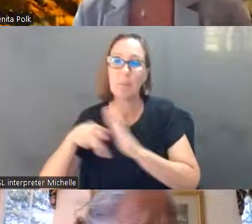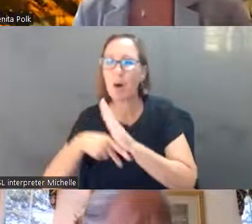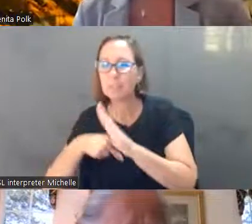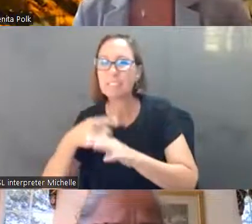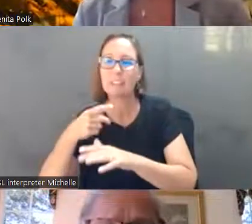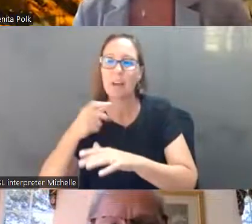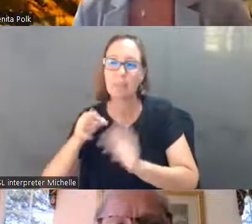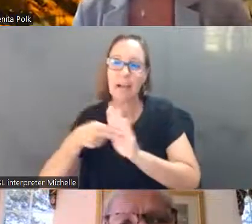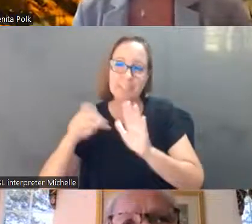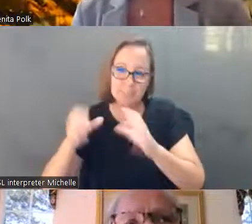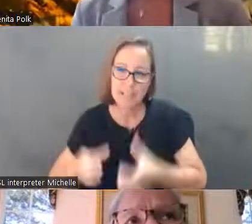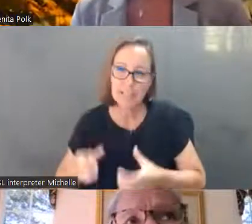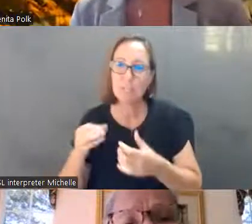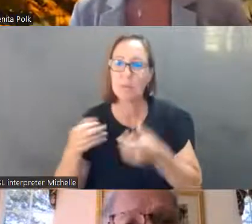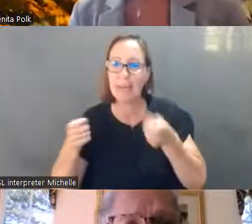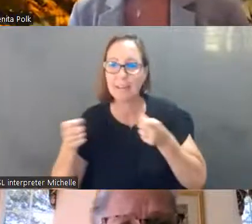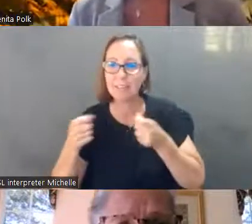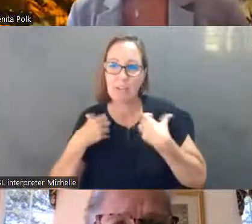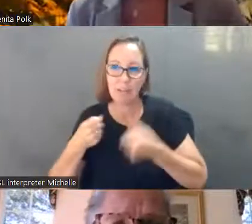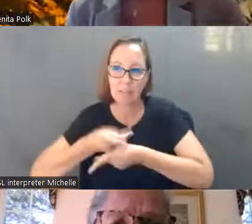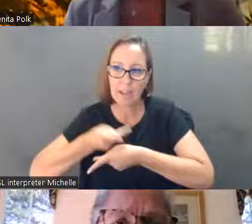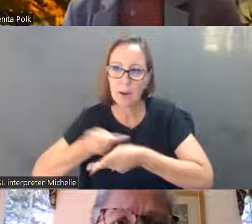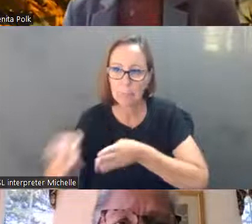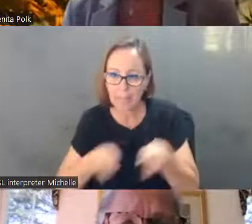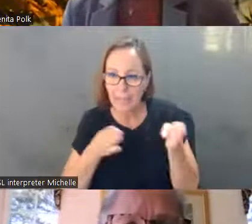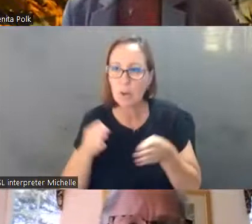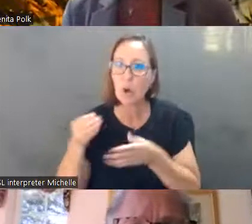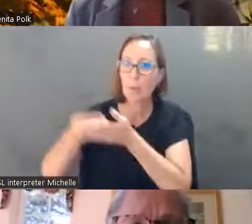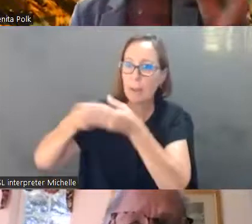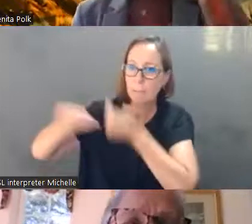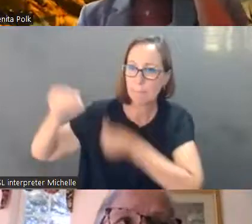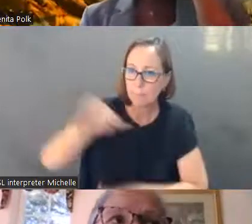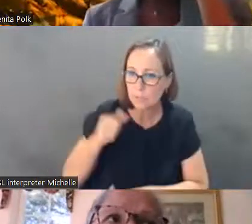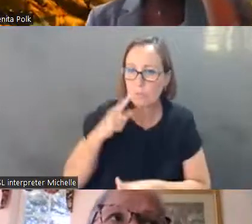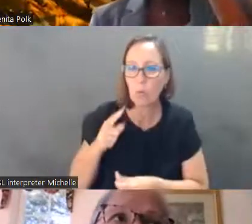managed healthcare plans are reimbursing for those services as well. And so